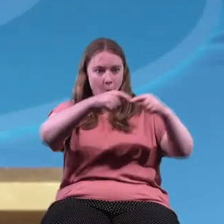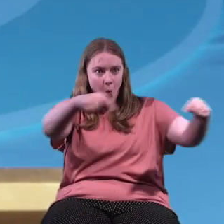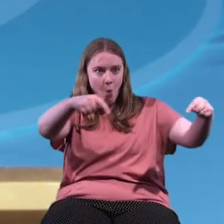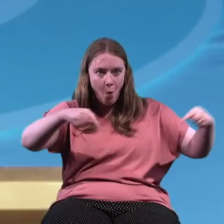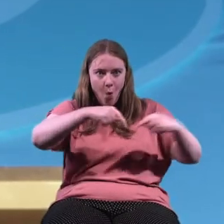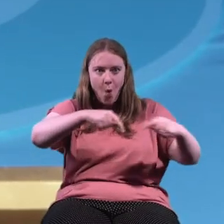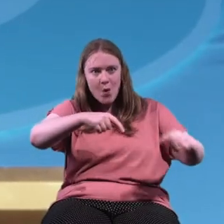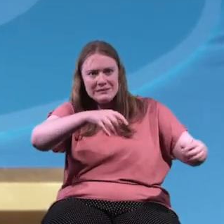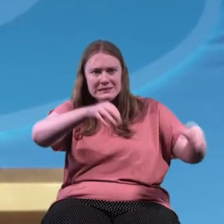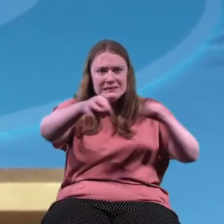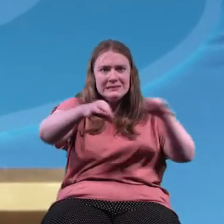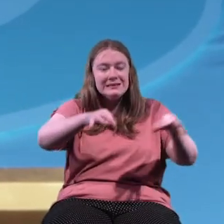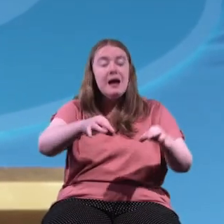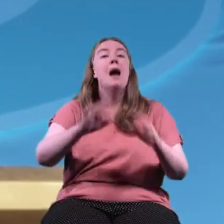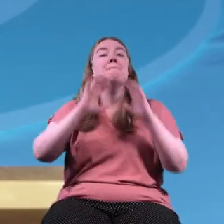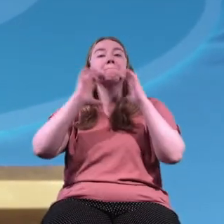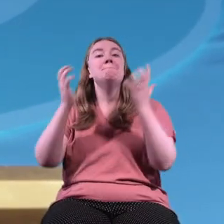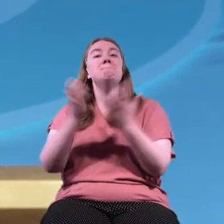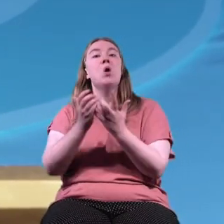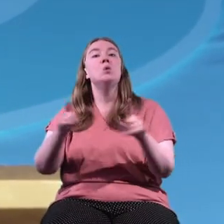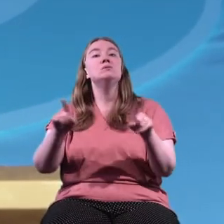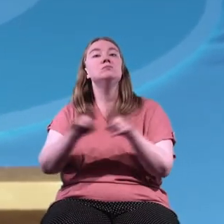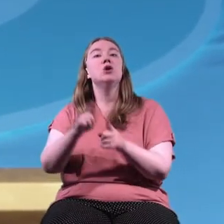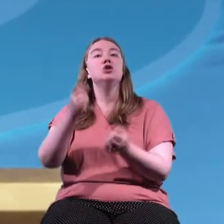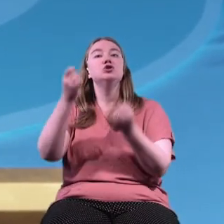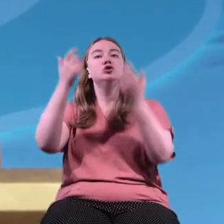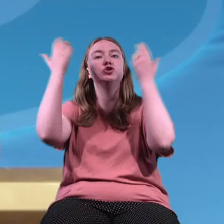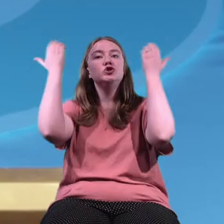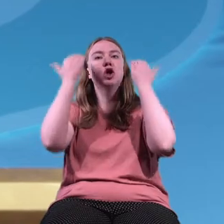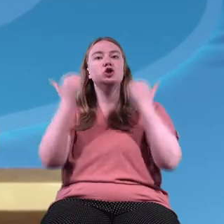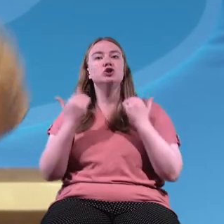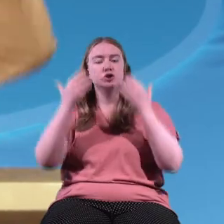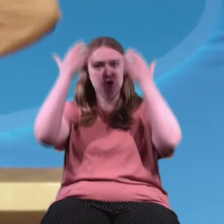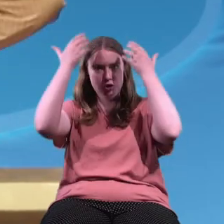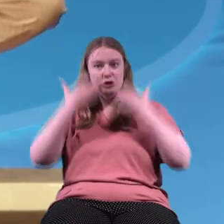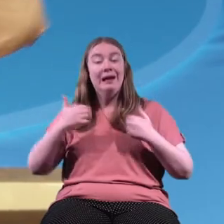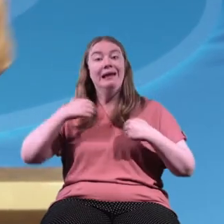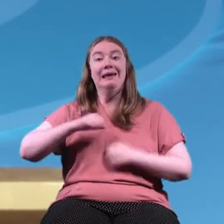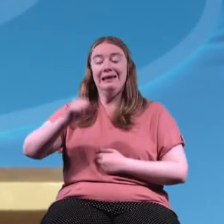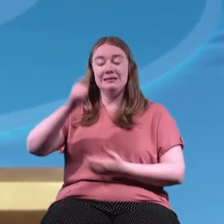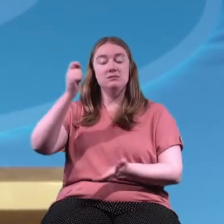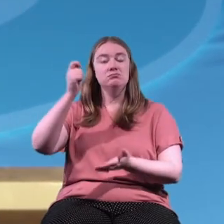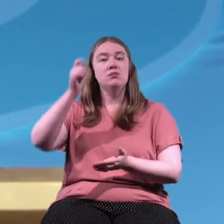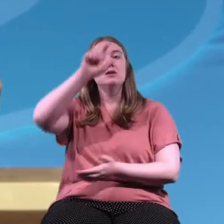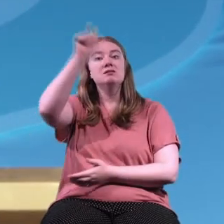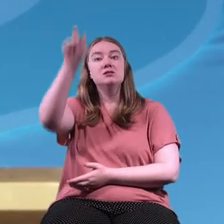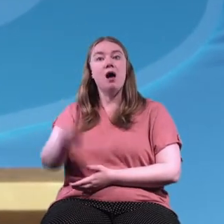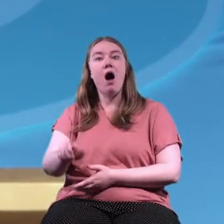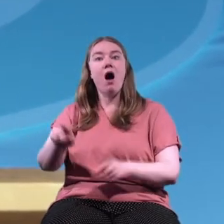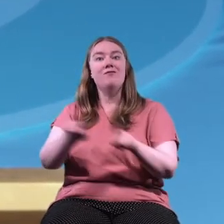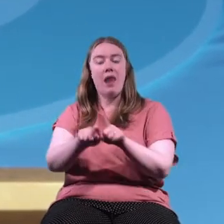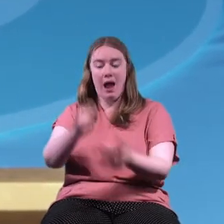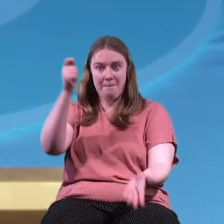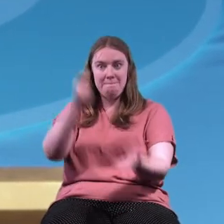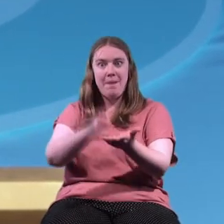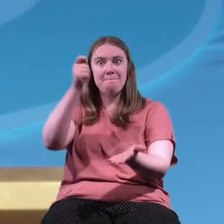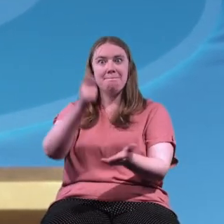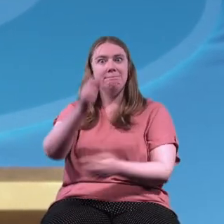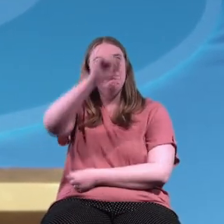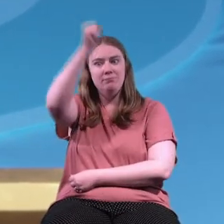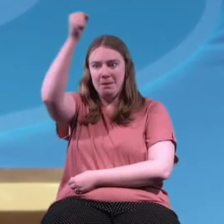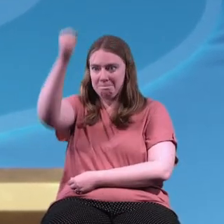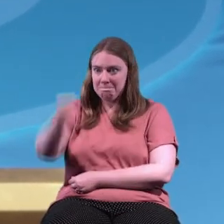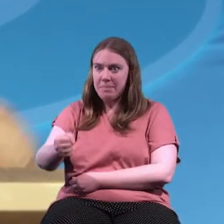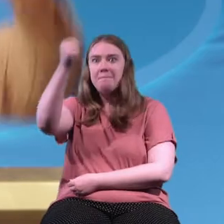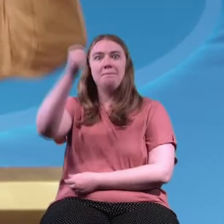Moses was there as the judge. He's holding the staff of judgment that had kind of brought judgment on Egypt.